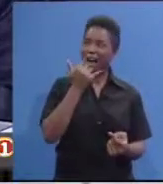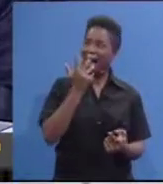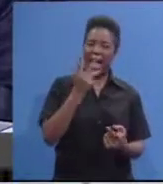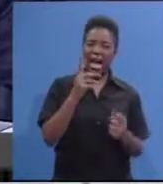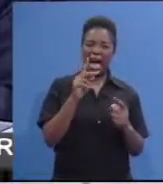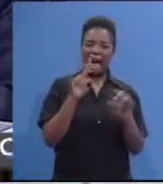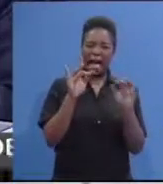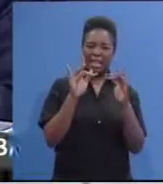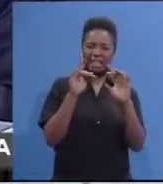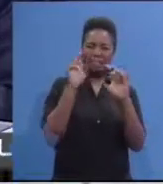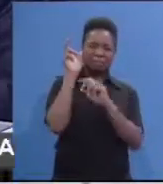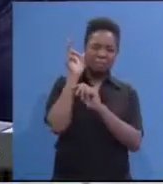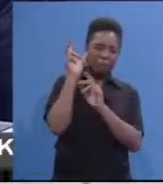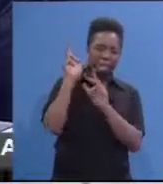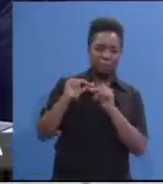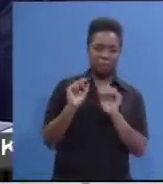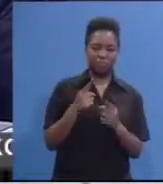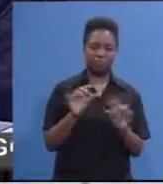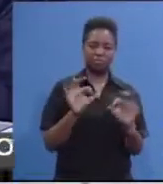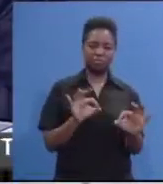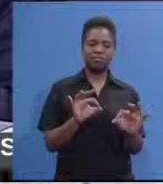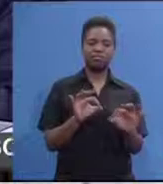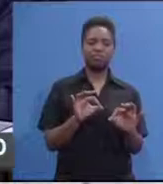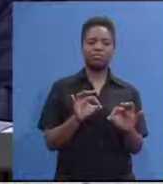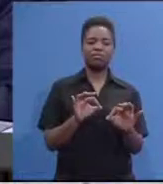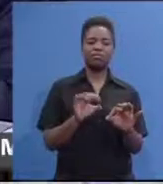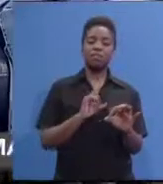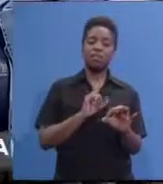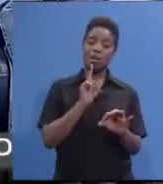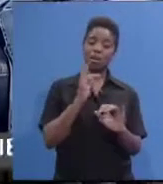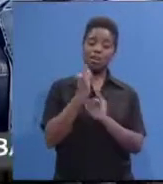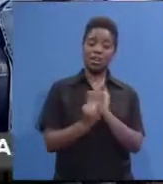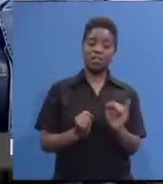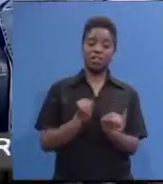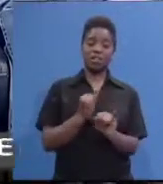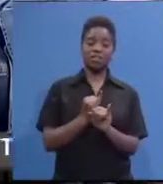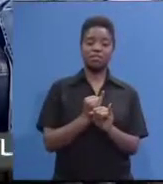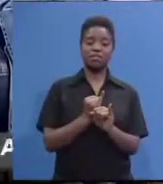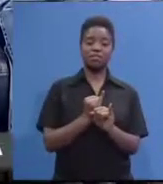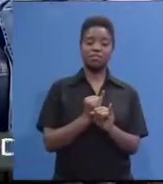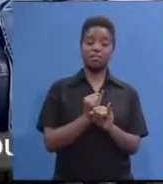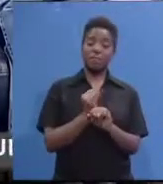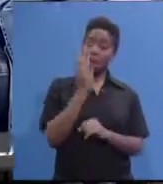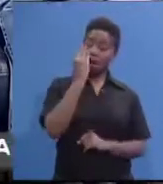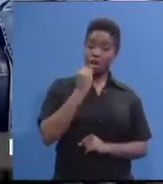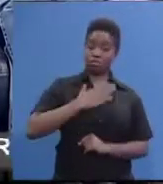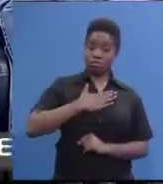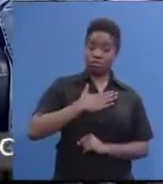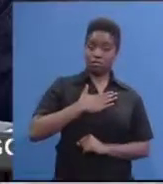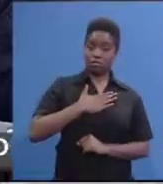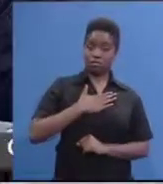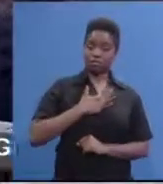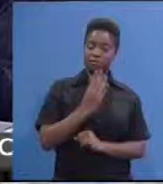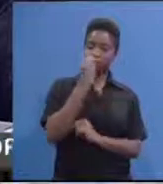very bad. But some of the people that I spoke with from overseas, they are asking me, you know, and